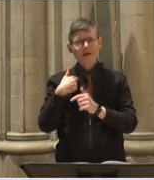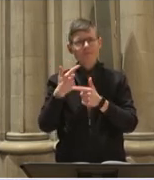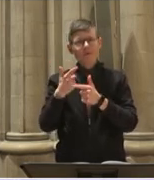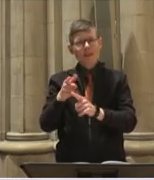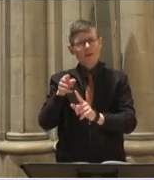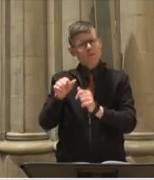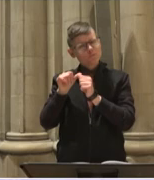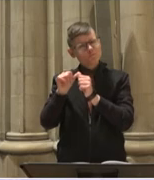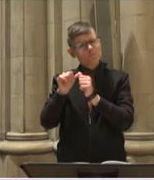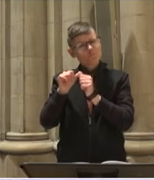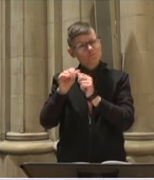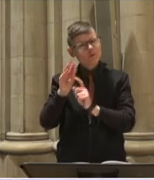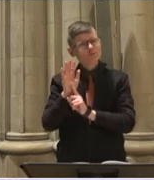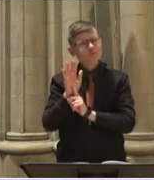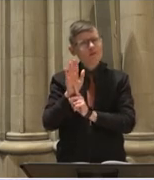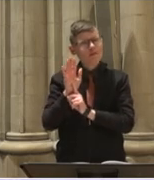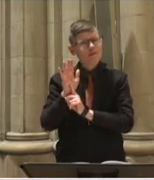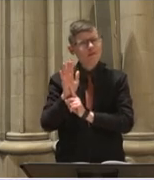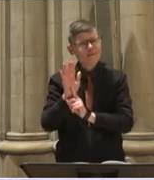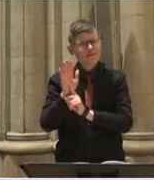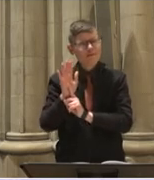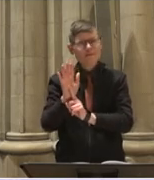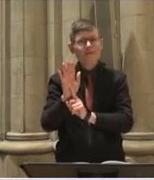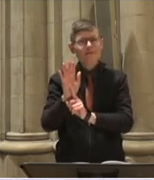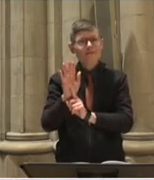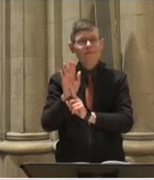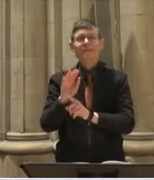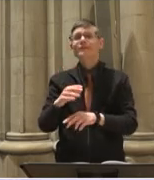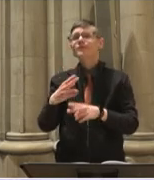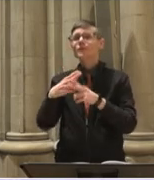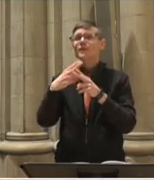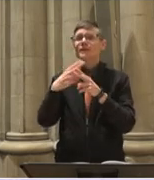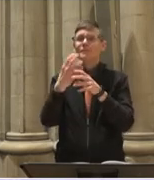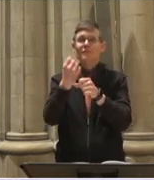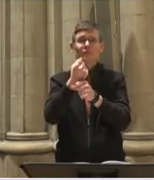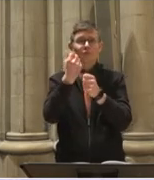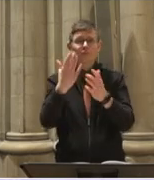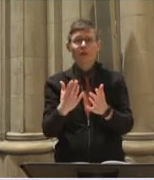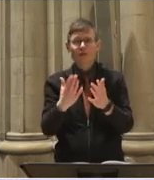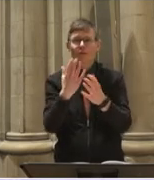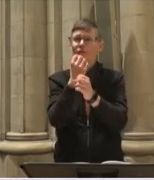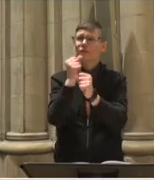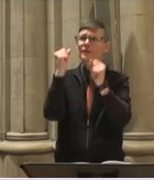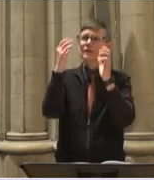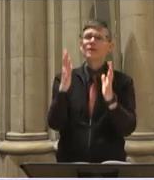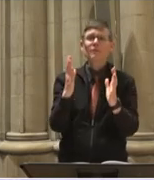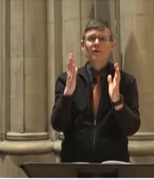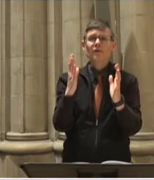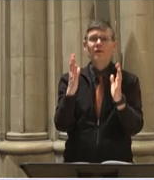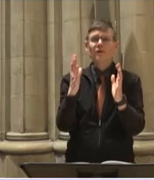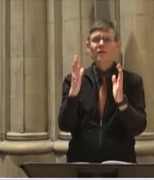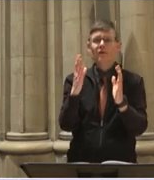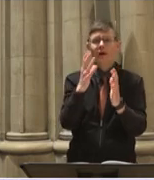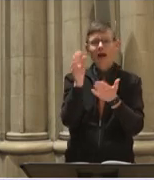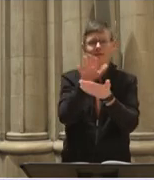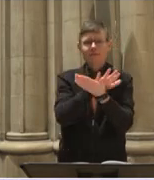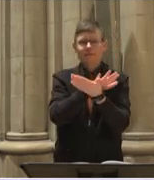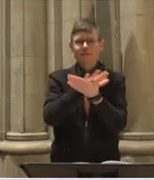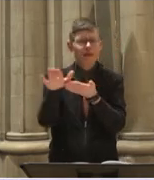to let it shine. In the name of Creator, Redeemer, and